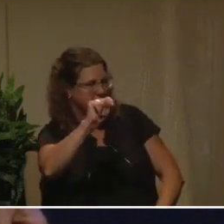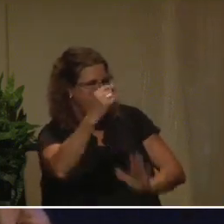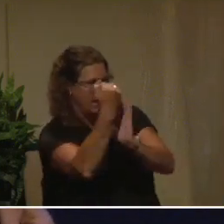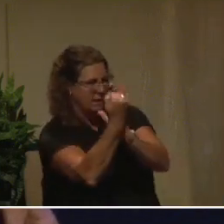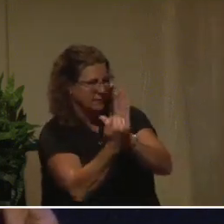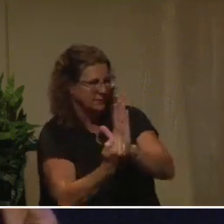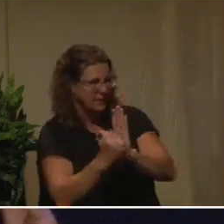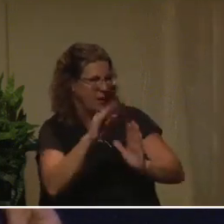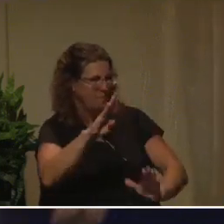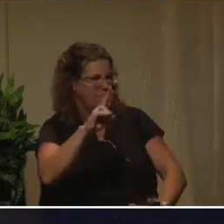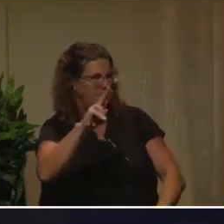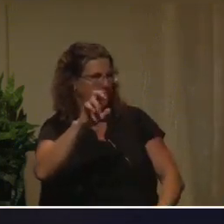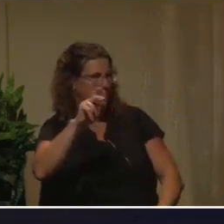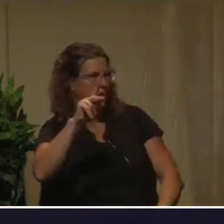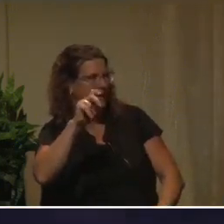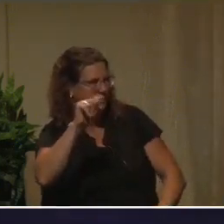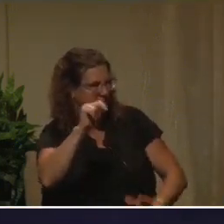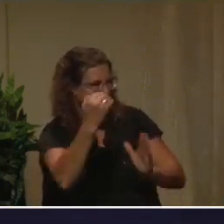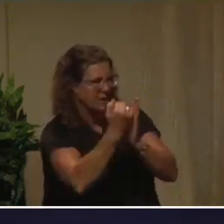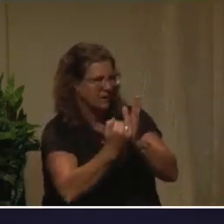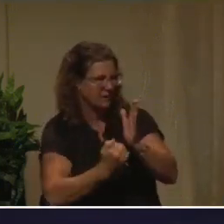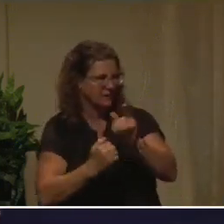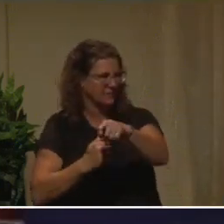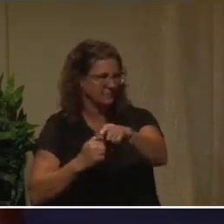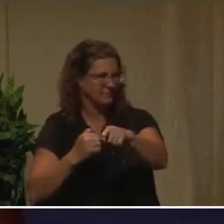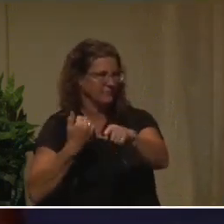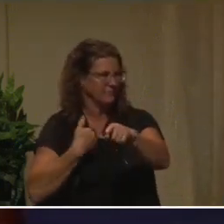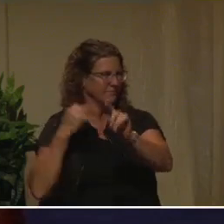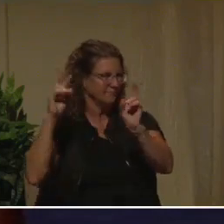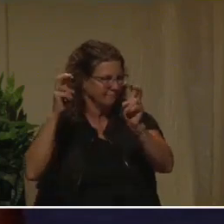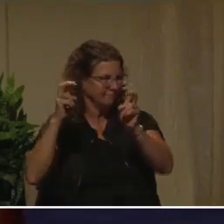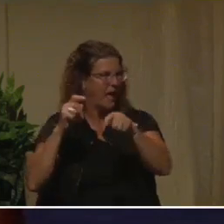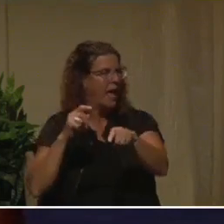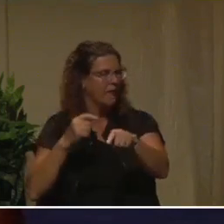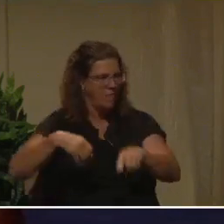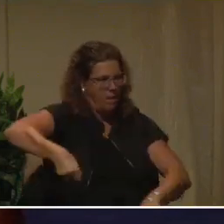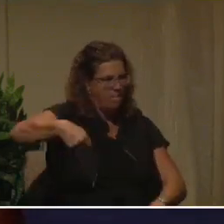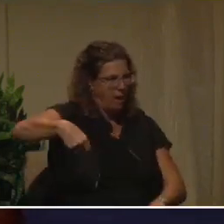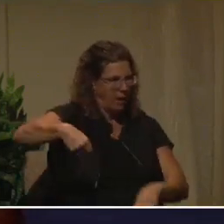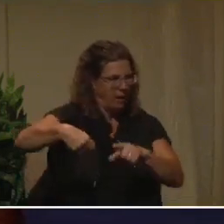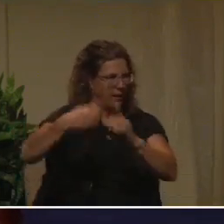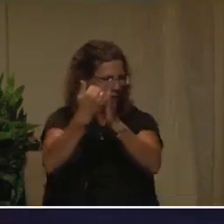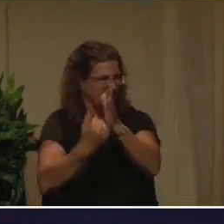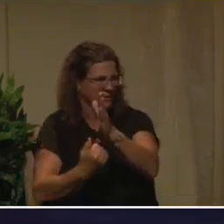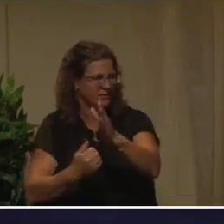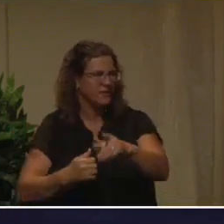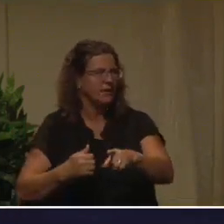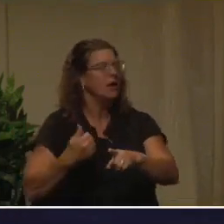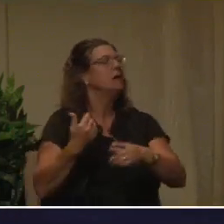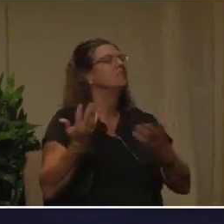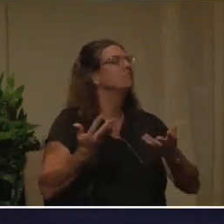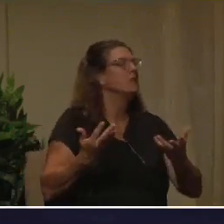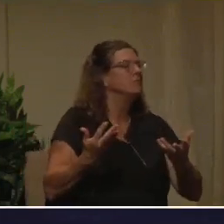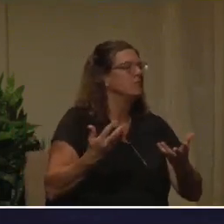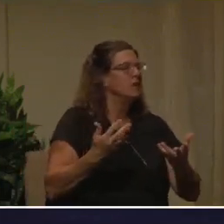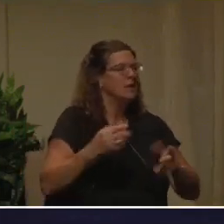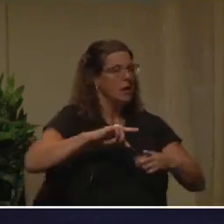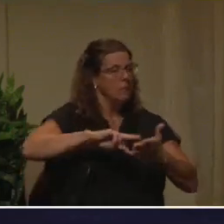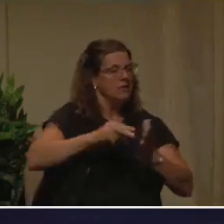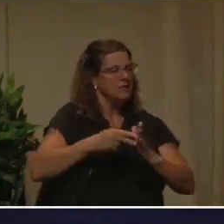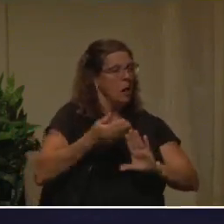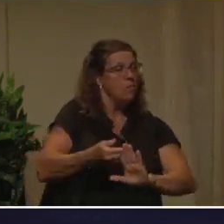seriously. Before they die, they got to fulfill all these things. I got to see the Taj Mahal. I got to do this.